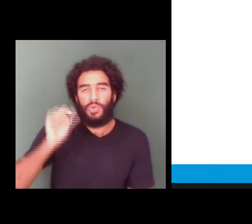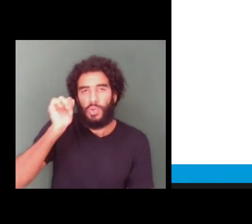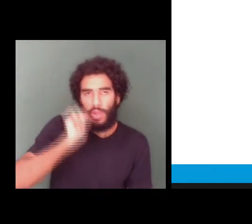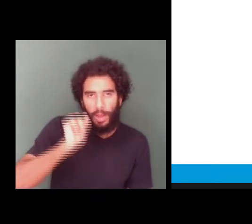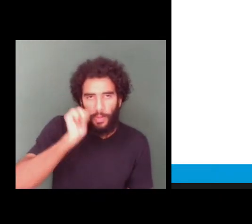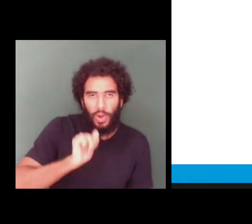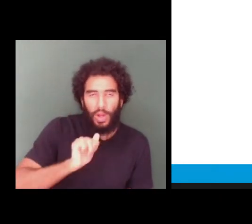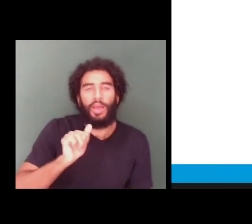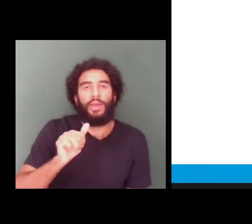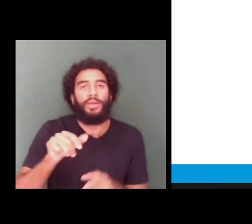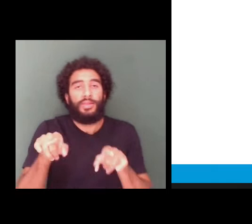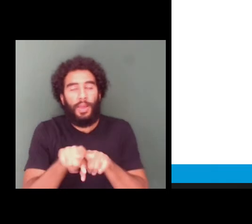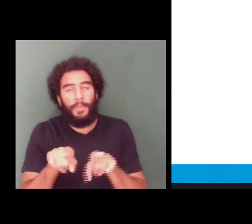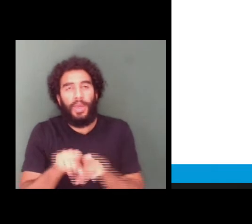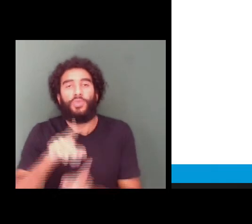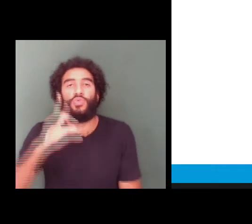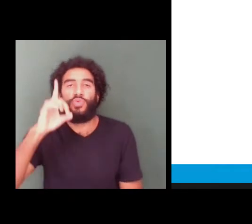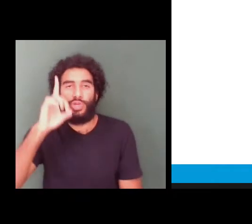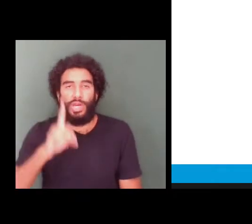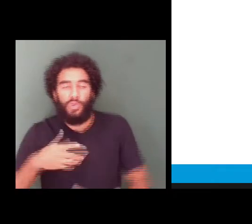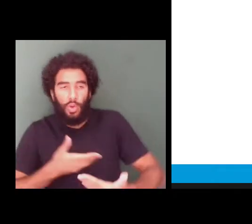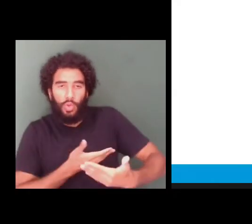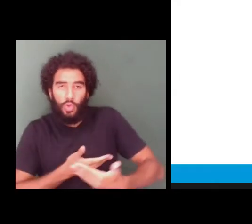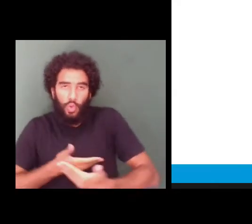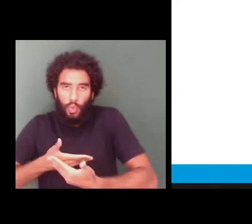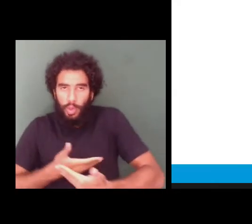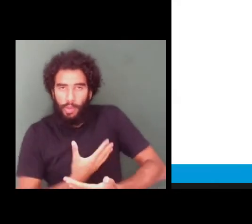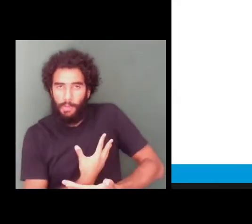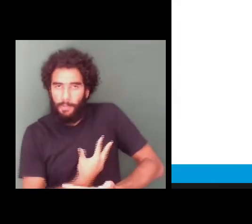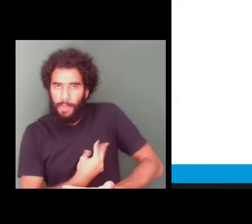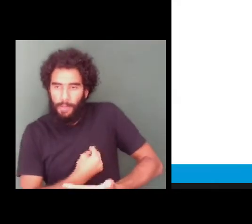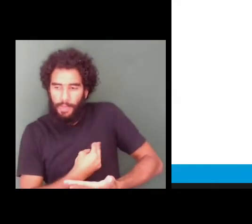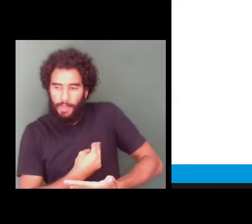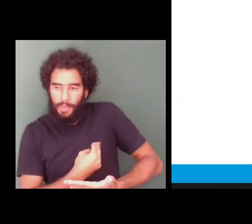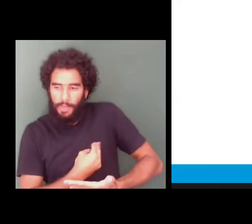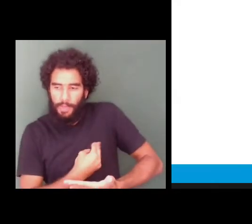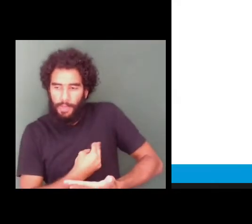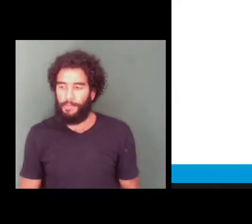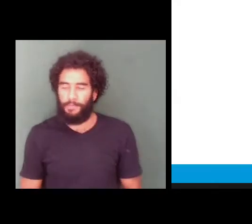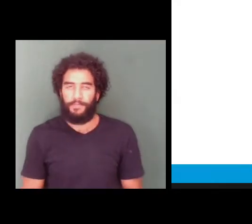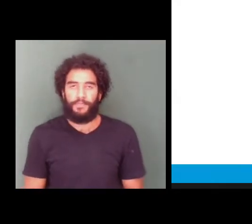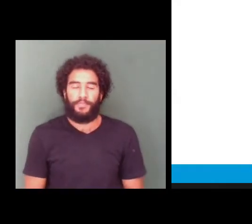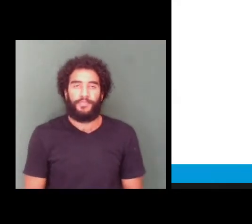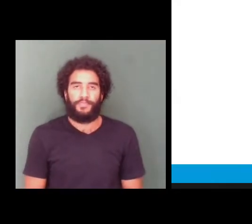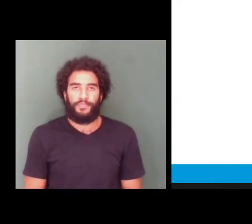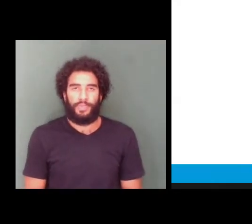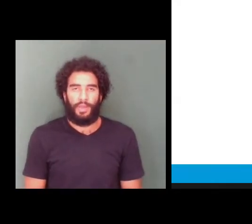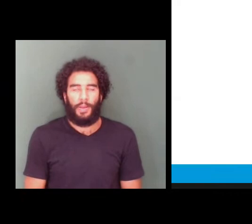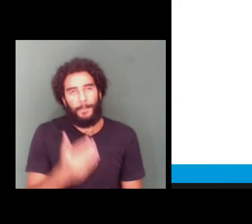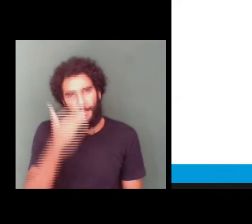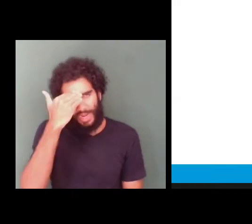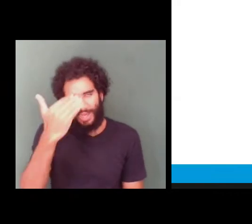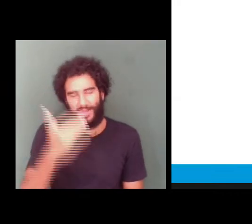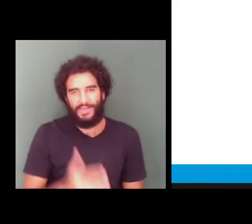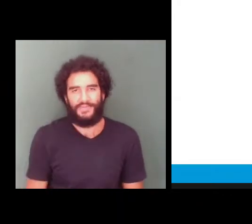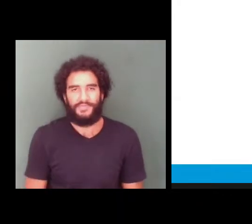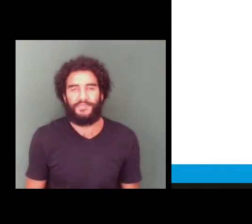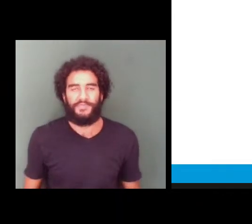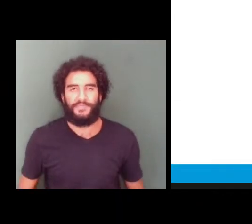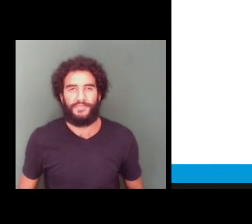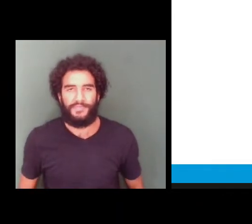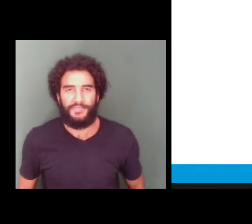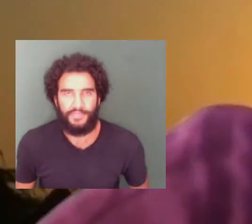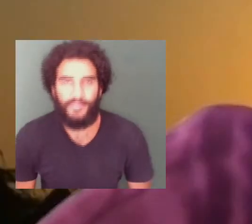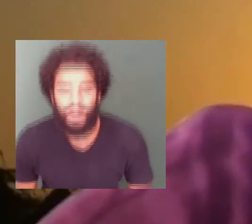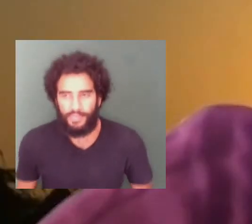advocate for women's and children's rights when it comes to breastfeeding. Thank you very